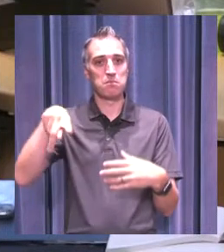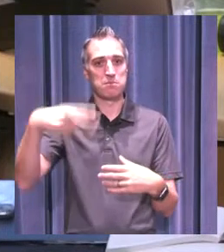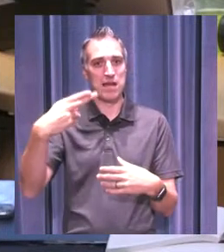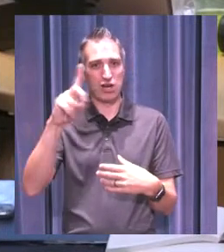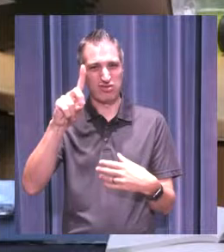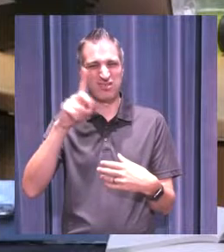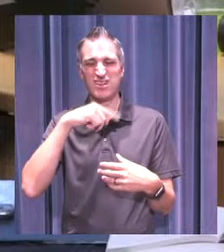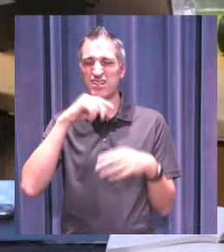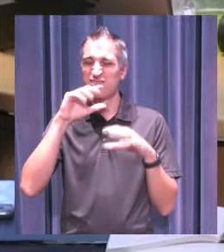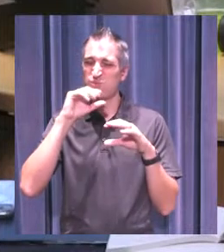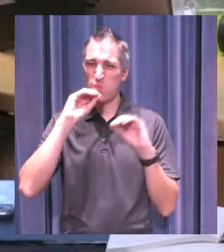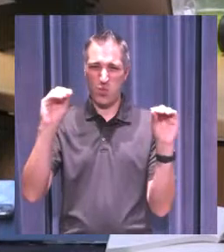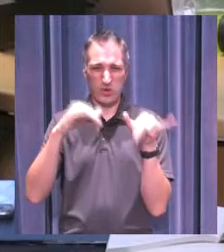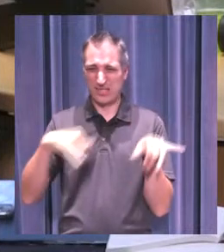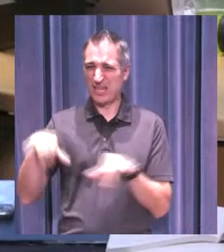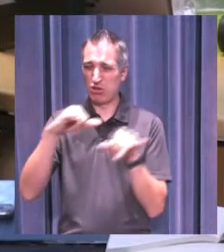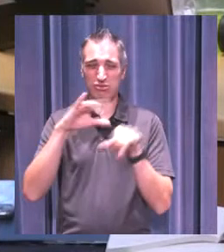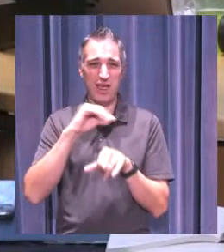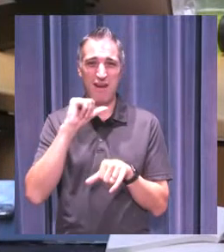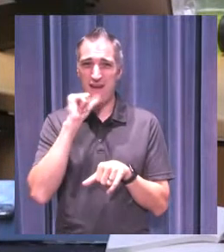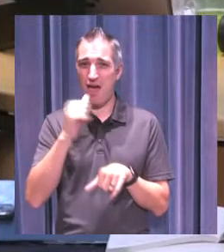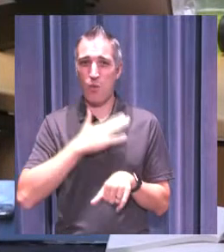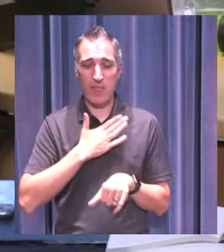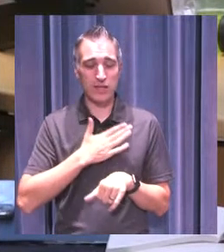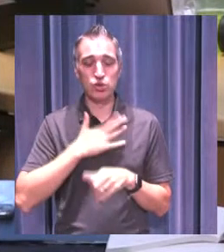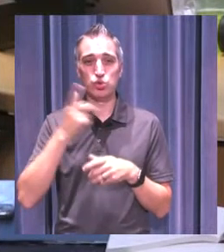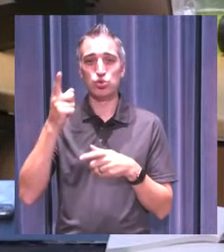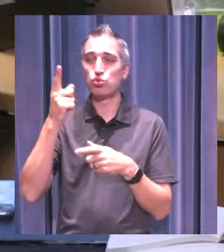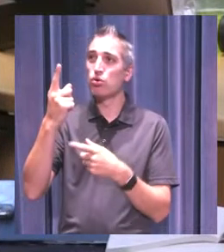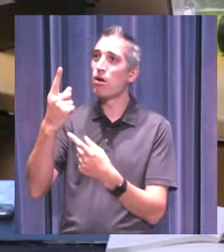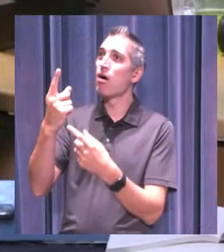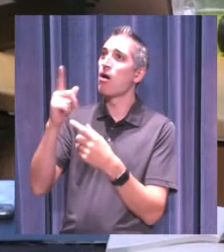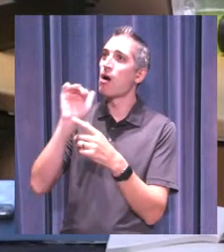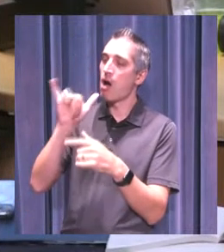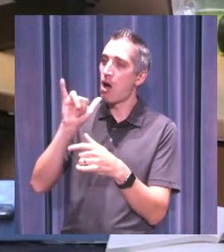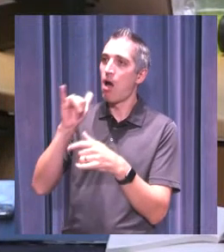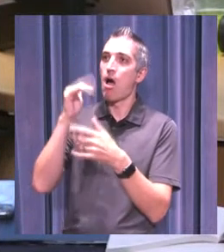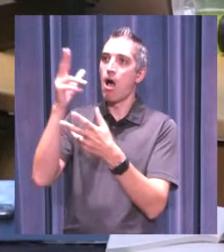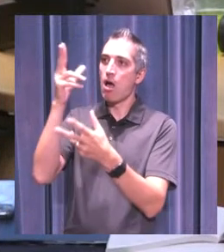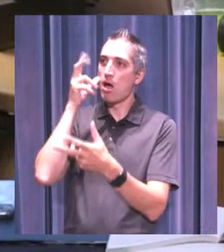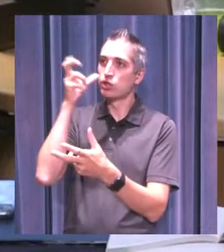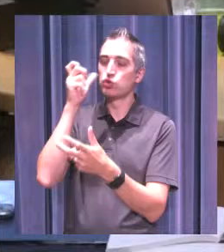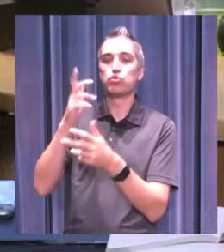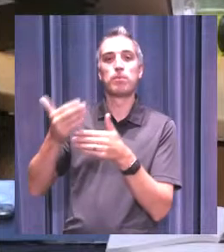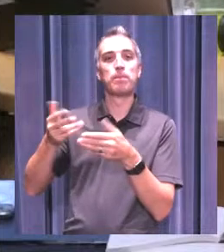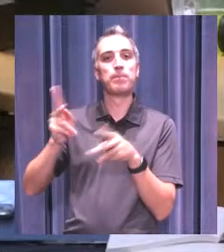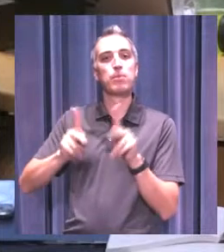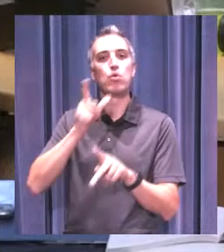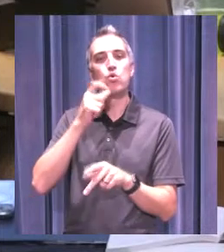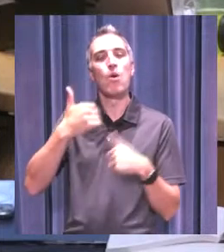lack of standards and unwillingness to take direction from people who have actually credible previous experience.